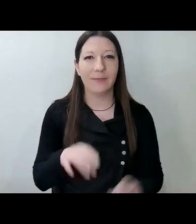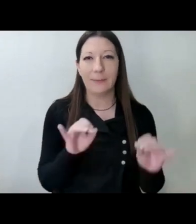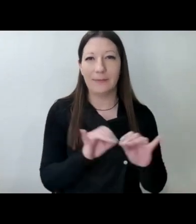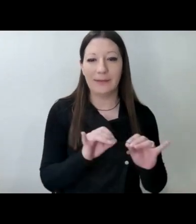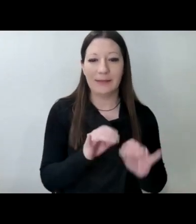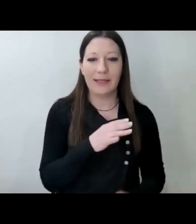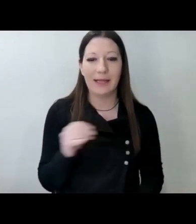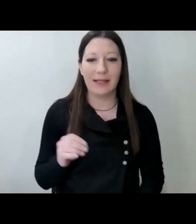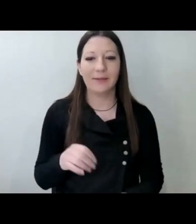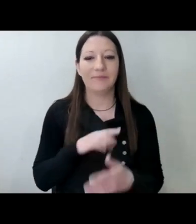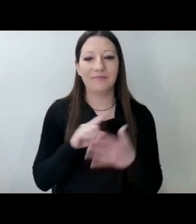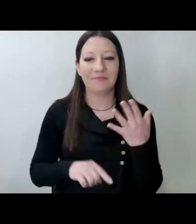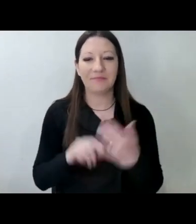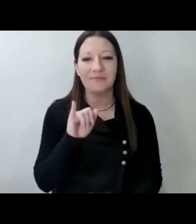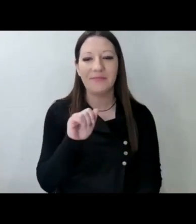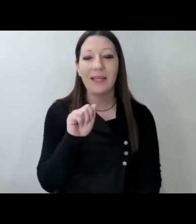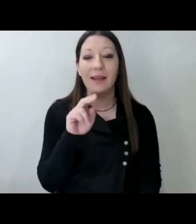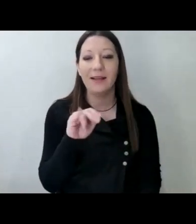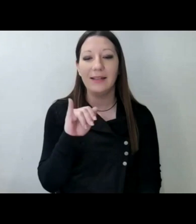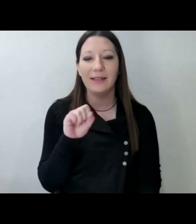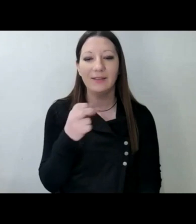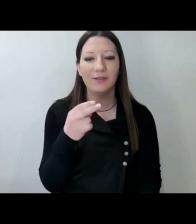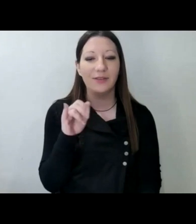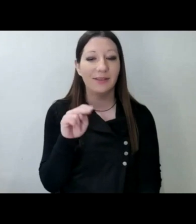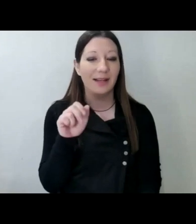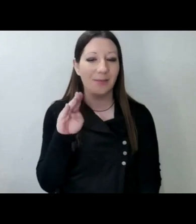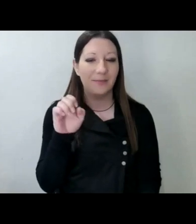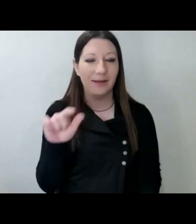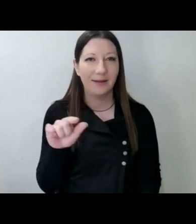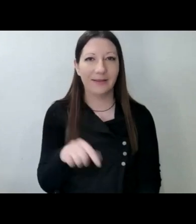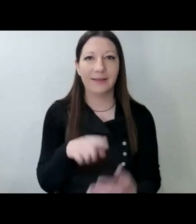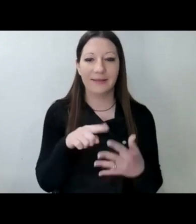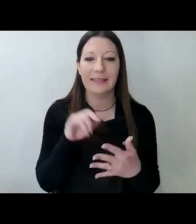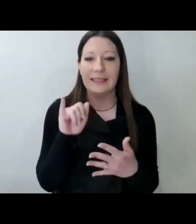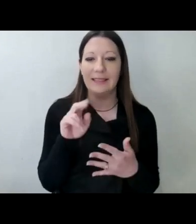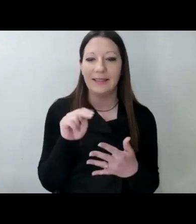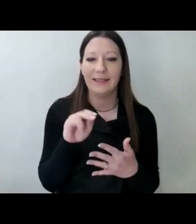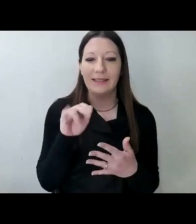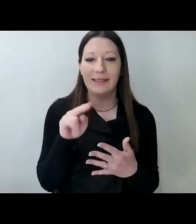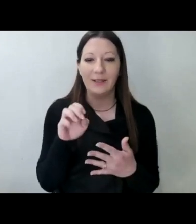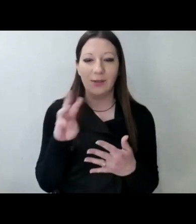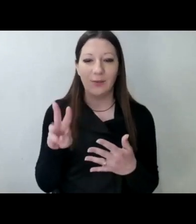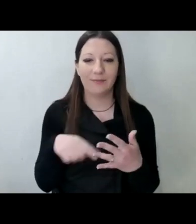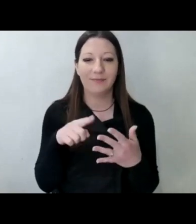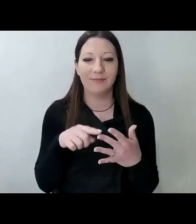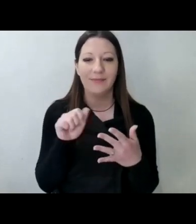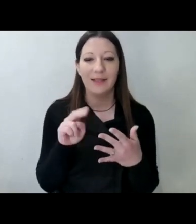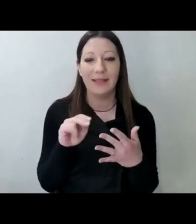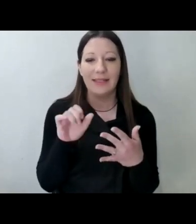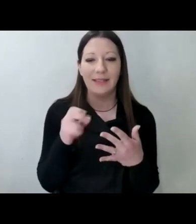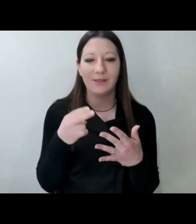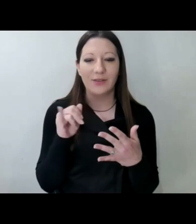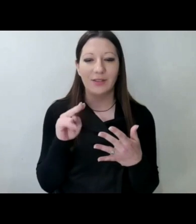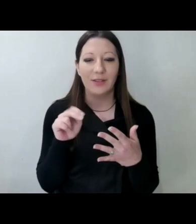Anishinaabe, Innu, Anishinaabe, Dakota Oyate, and Denisuline. Our water is sourced